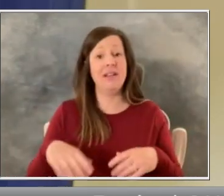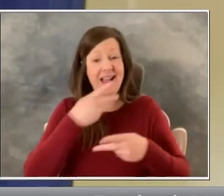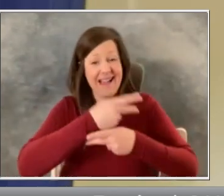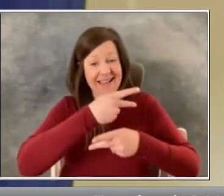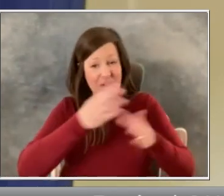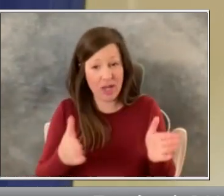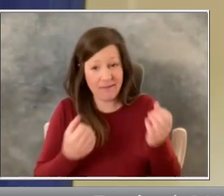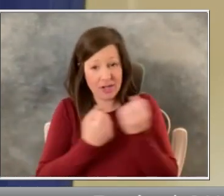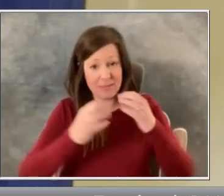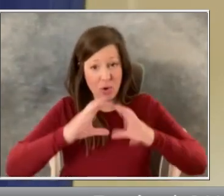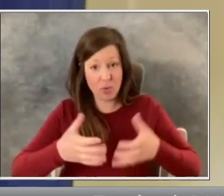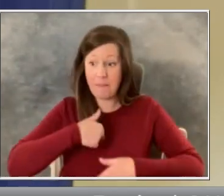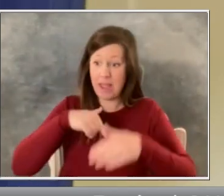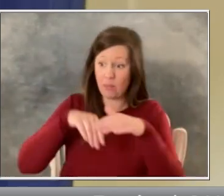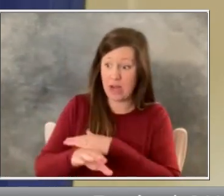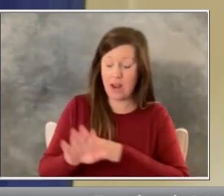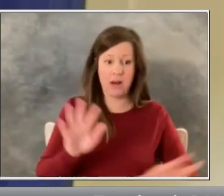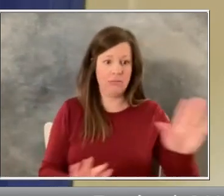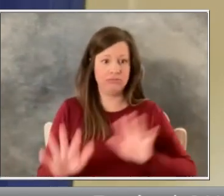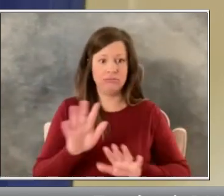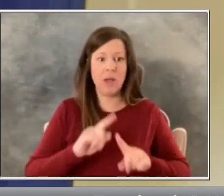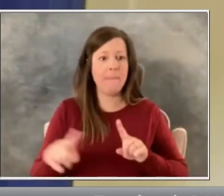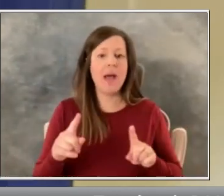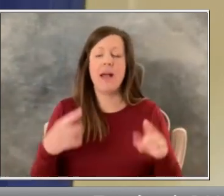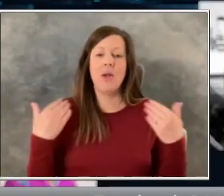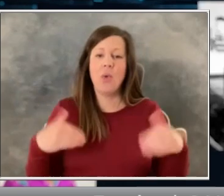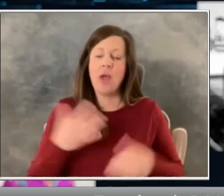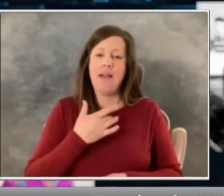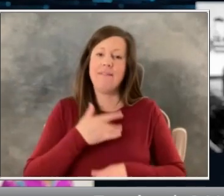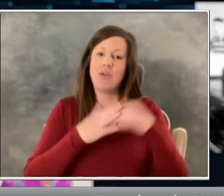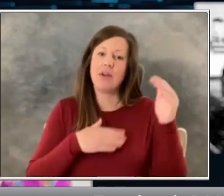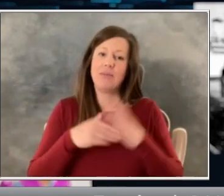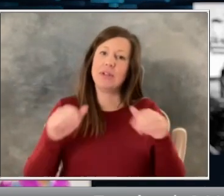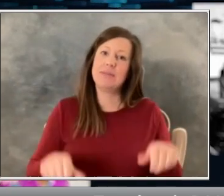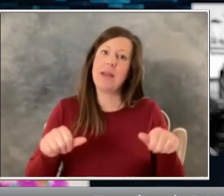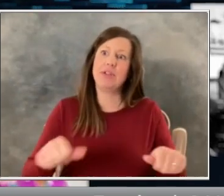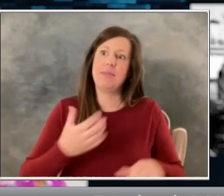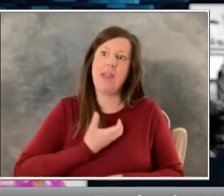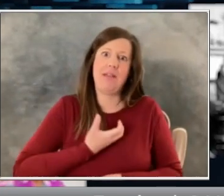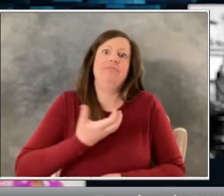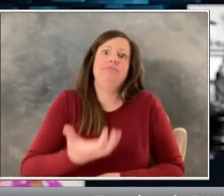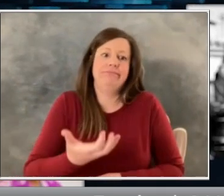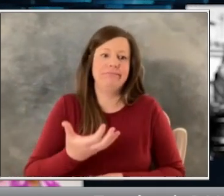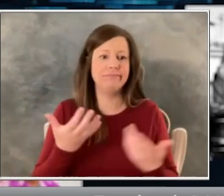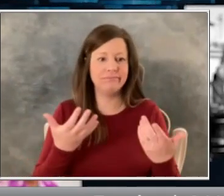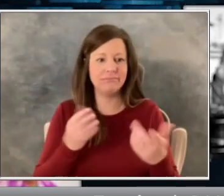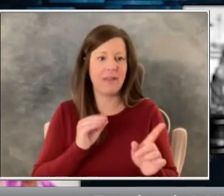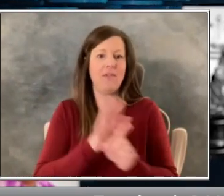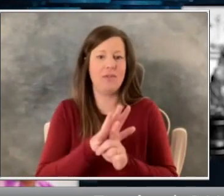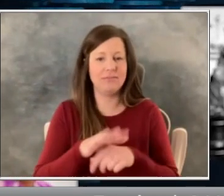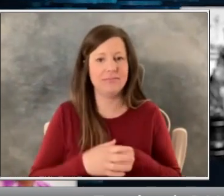felt so comfortable to be able to be vulnerable. And through that support, Carlos has discovered